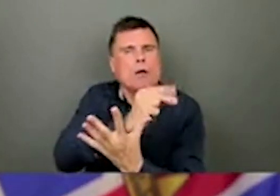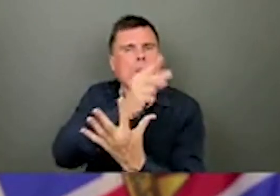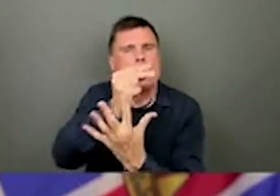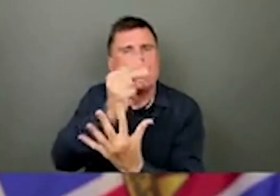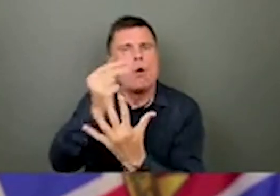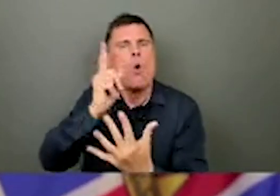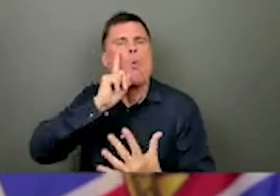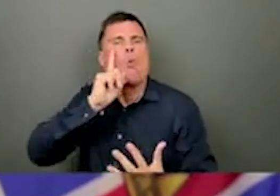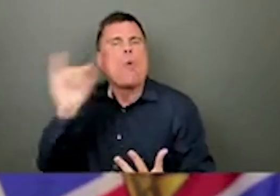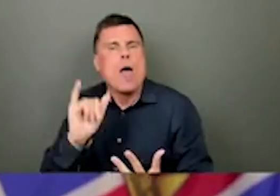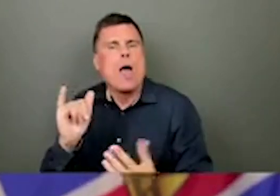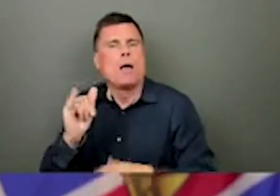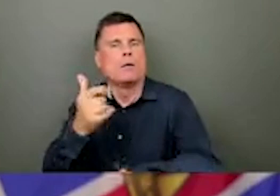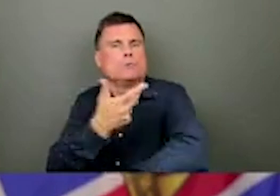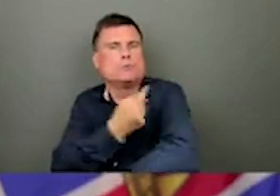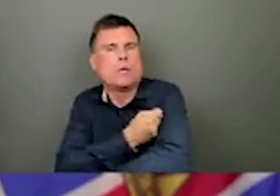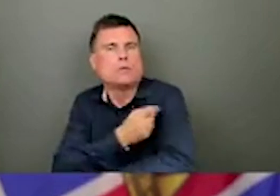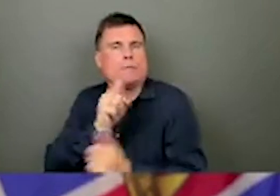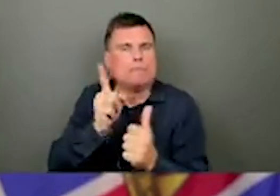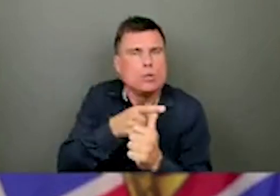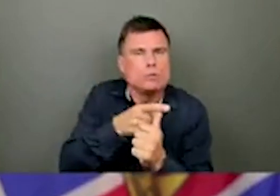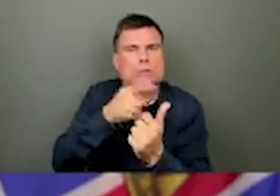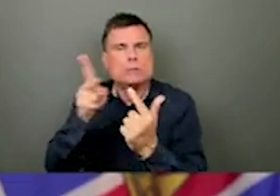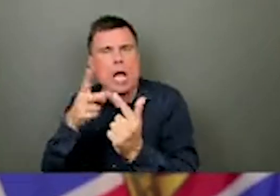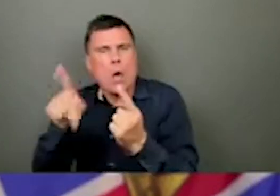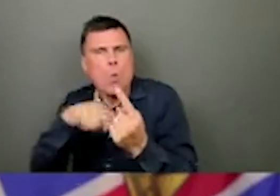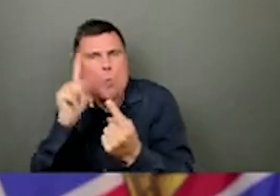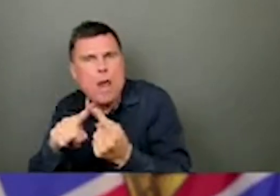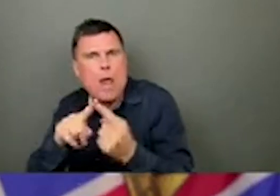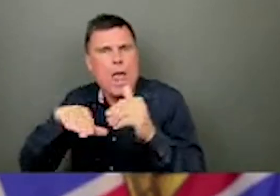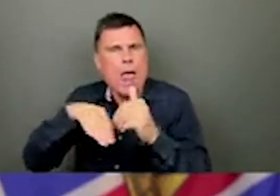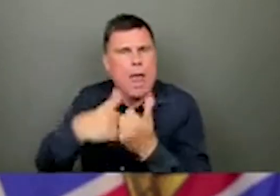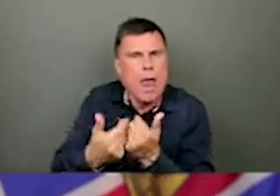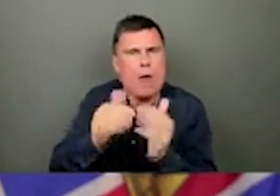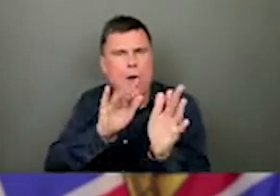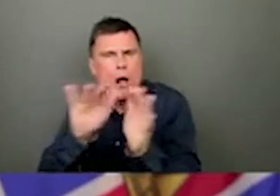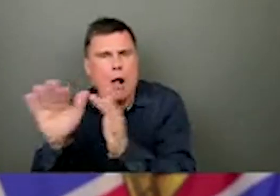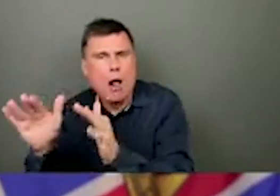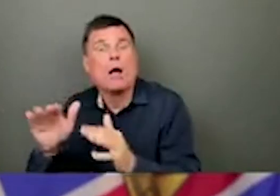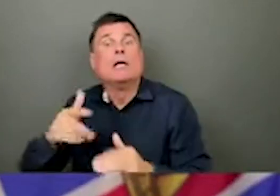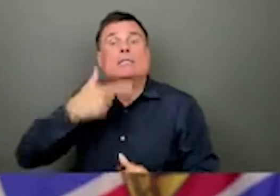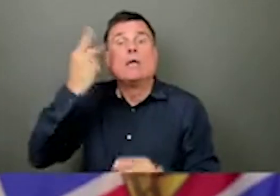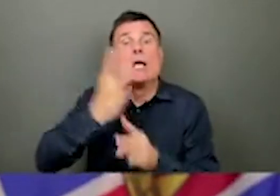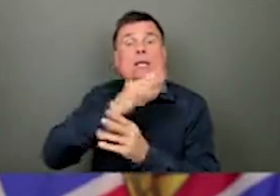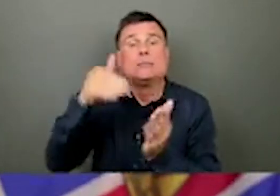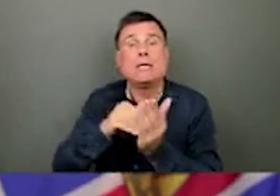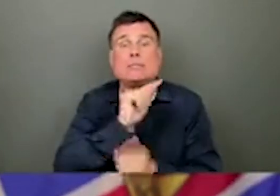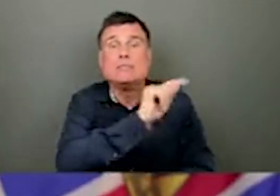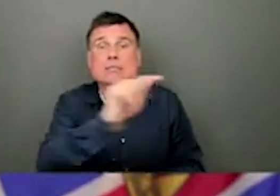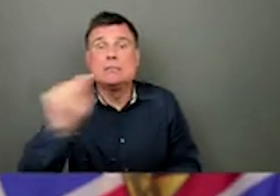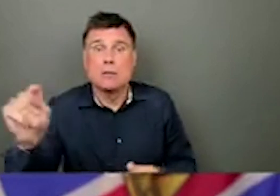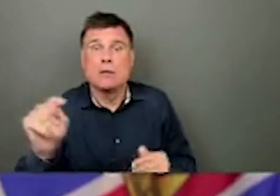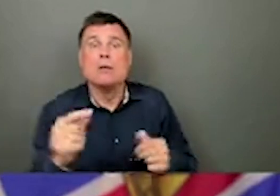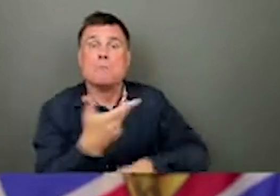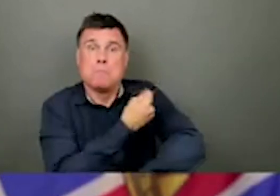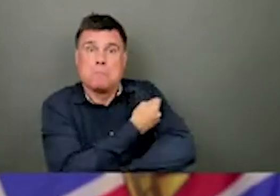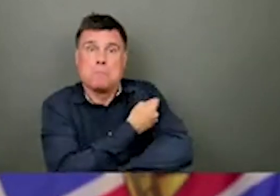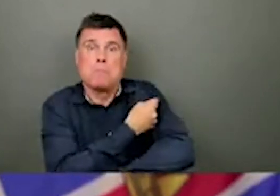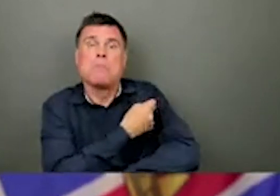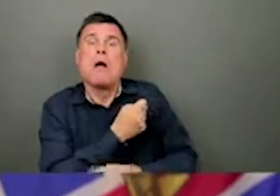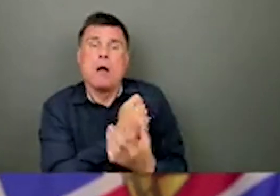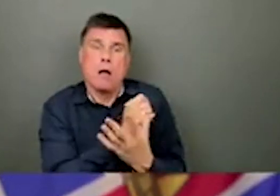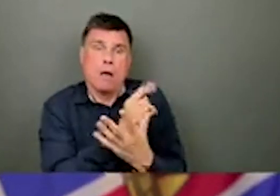extended interval, and we know now that that gives a stronger, longer-lasting protection. So we need to determine what is